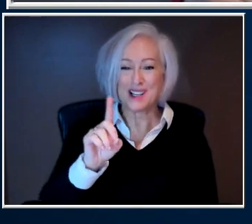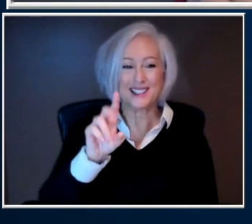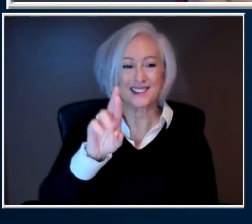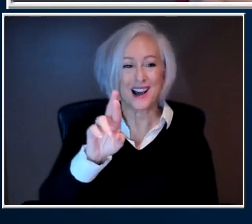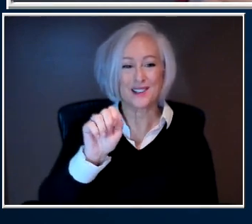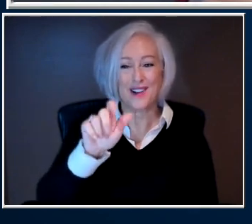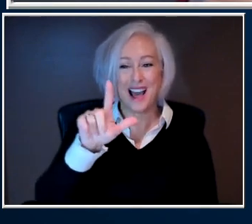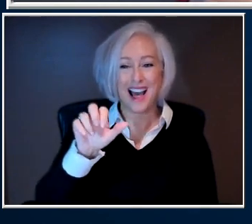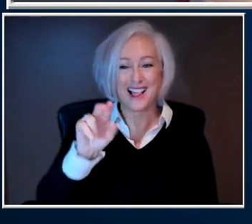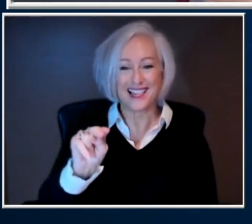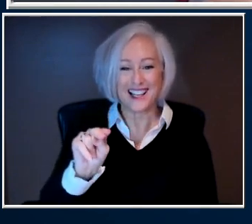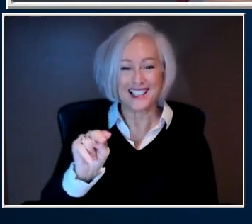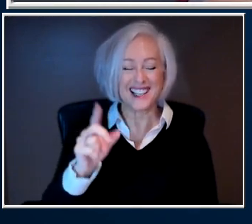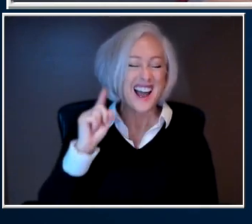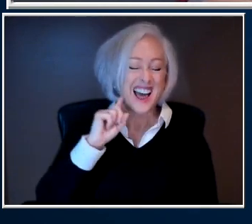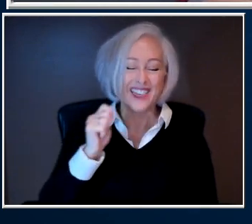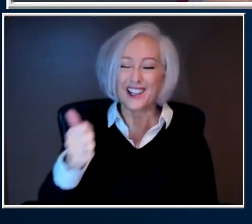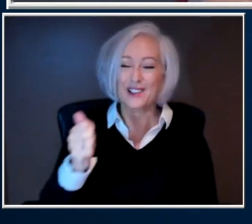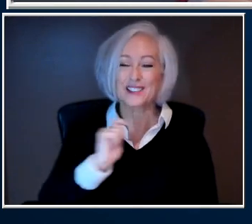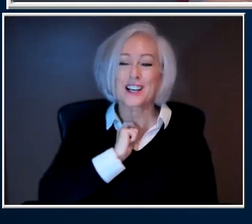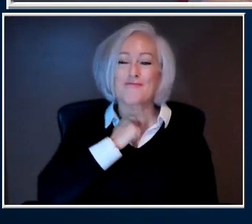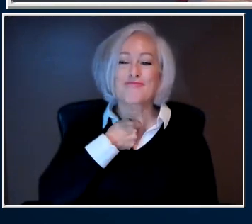I think you're on mute.